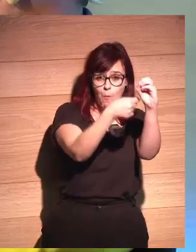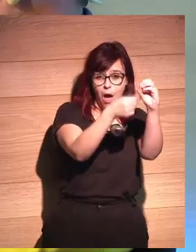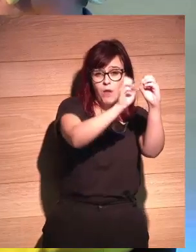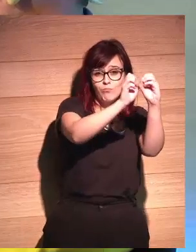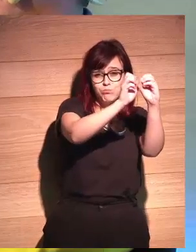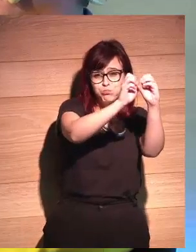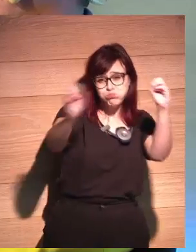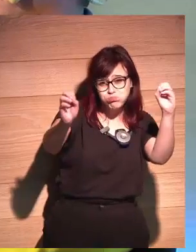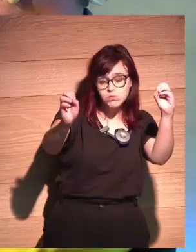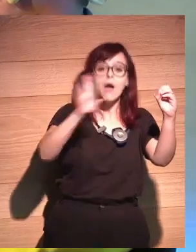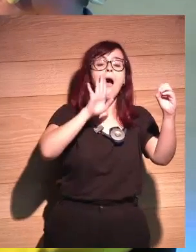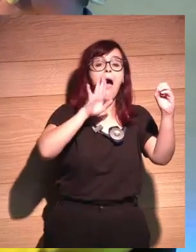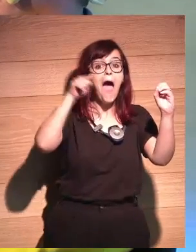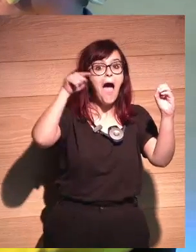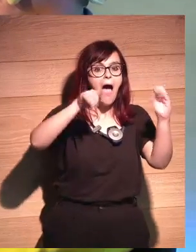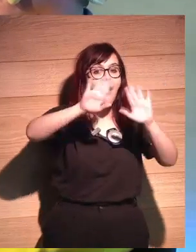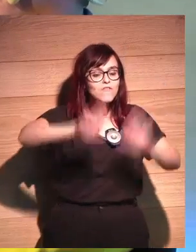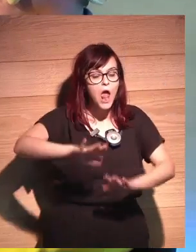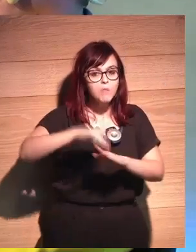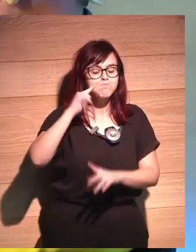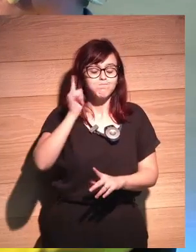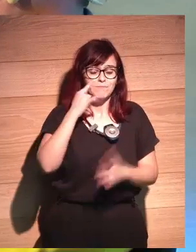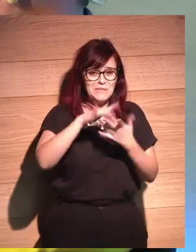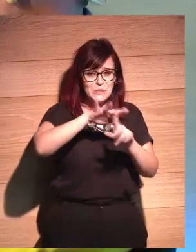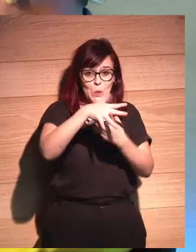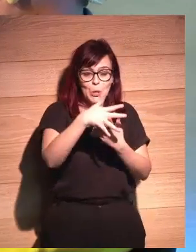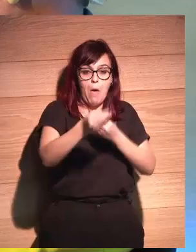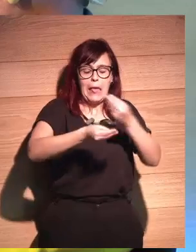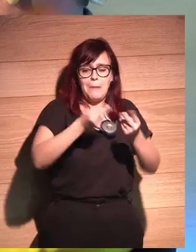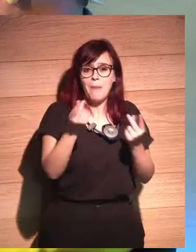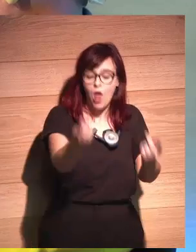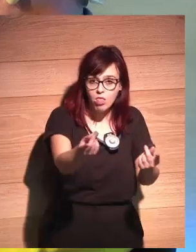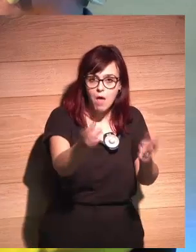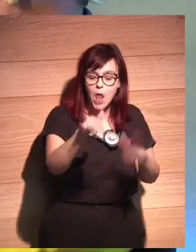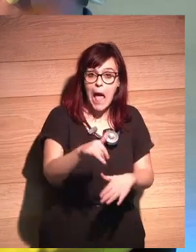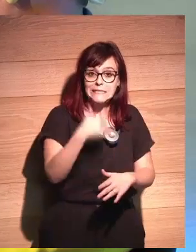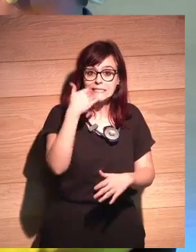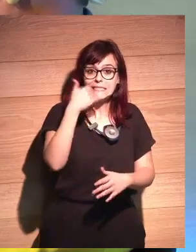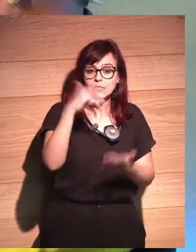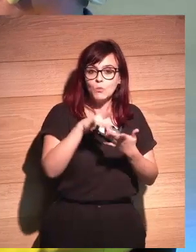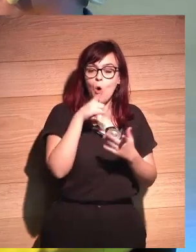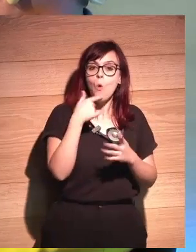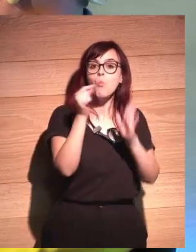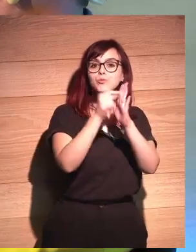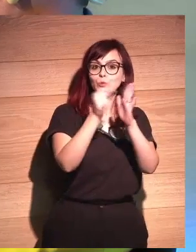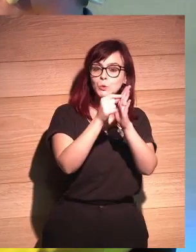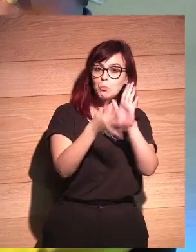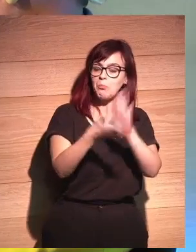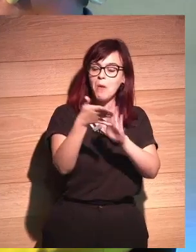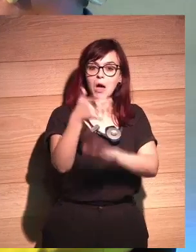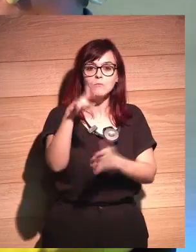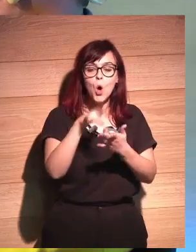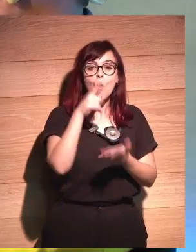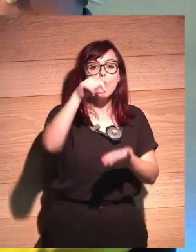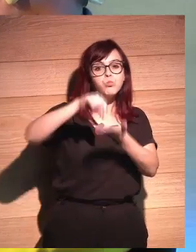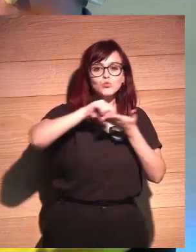zero, you see a 0 point and a huge bunch of zeros, you think, well, this is a nightmare, this is a disaster, they haven't done anything. But if we take it to